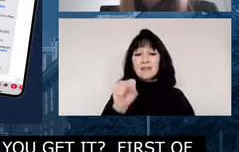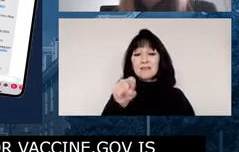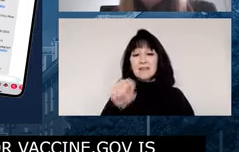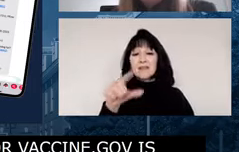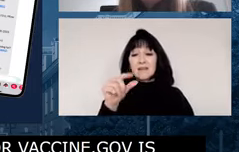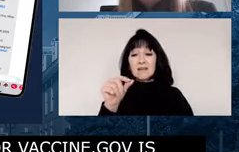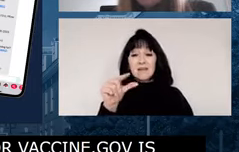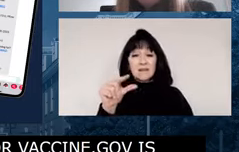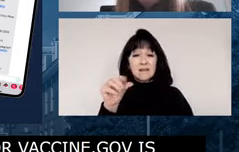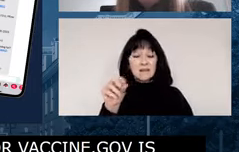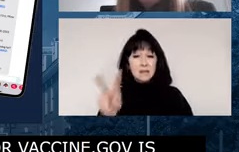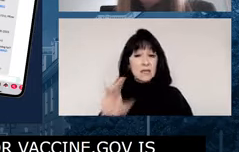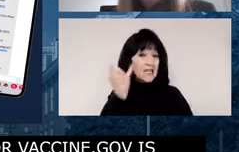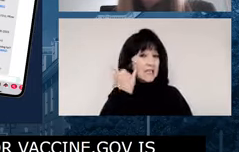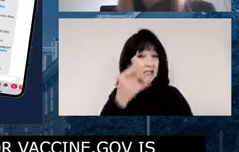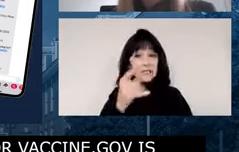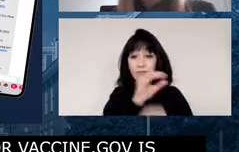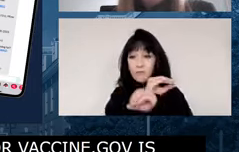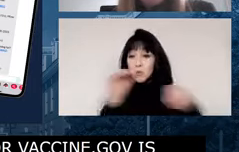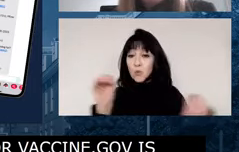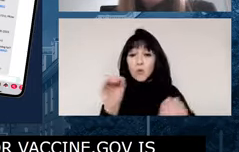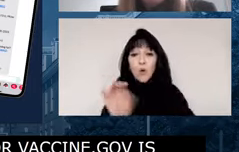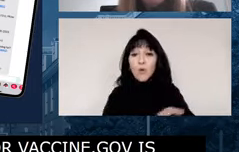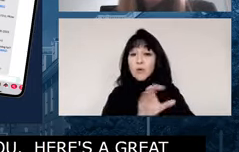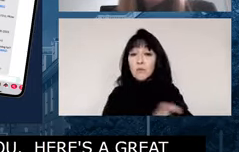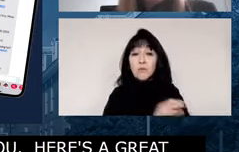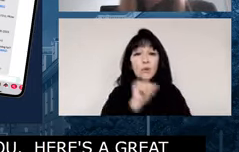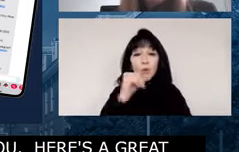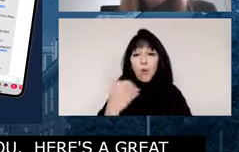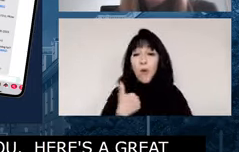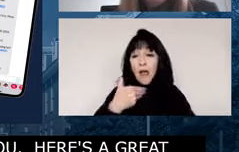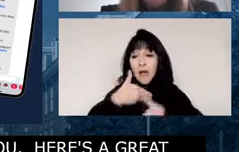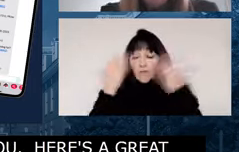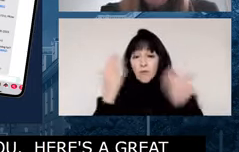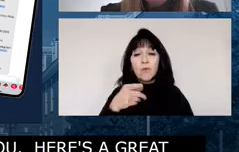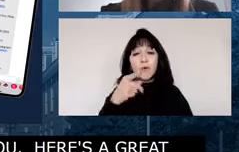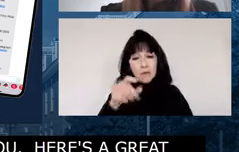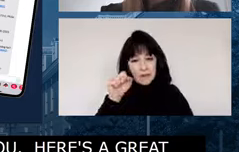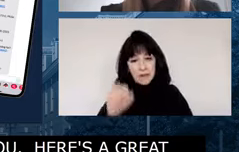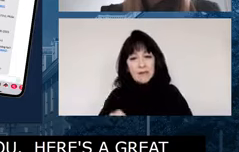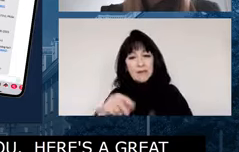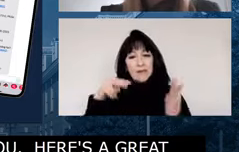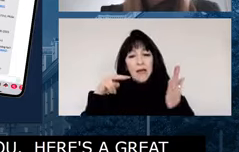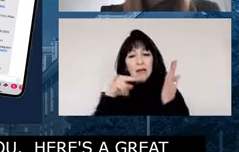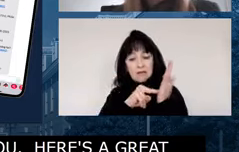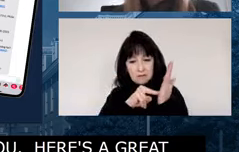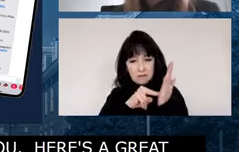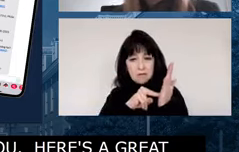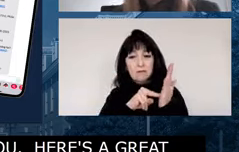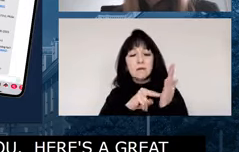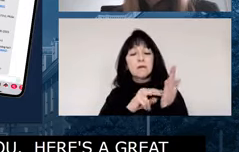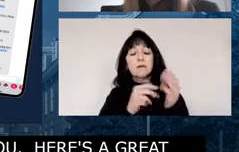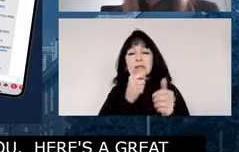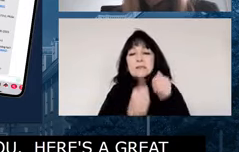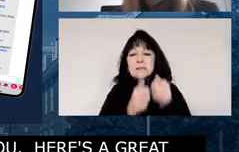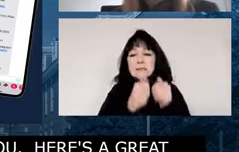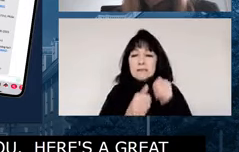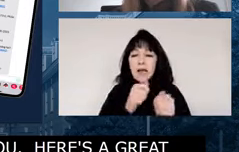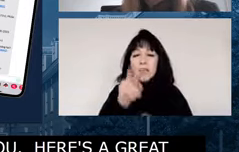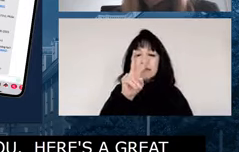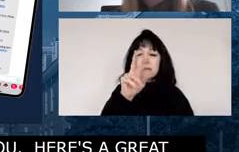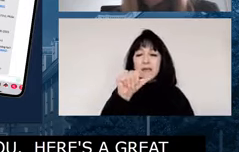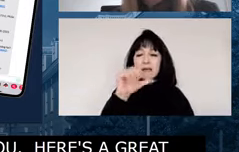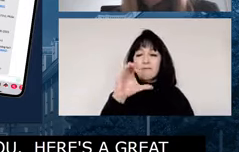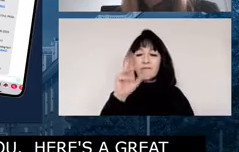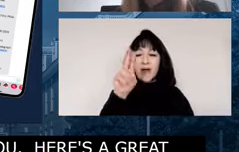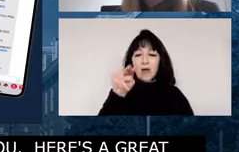text "Get Vax" or in Spanish, "Vacuna," and you'll get 3 vaccine sites near you on your phone